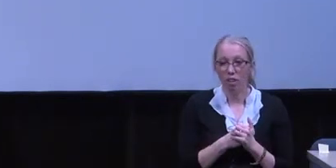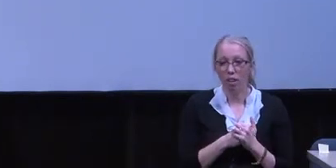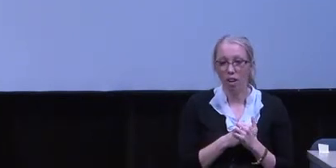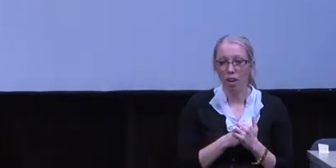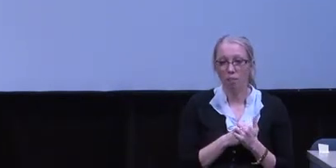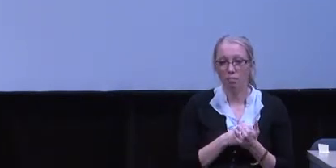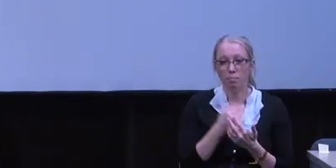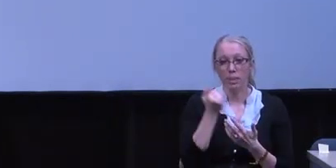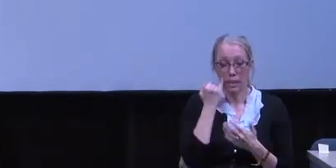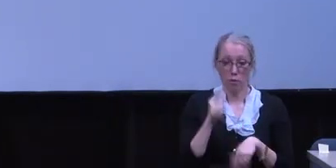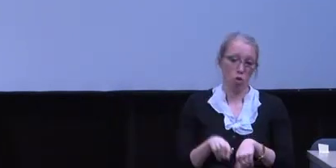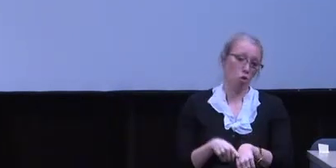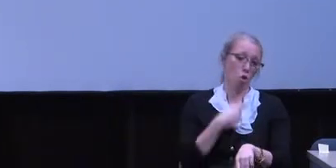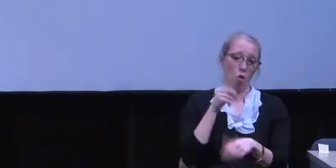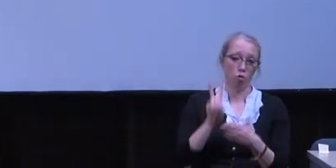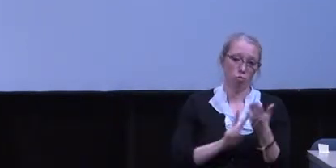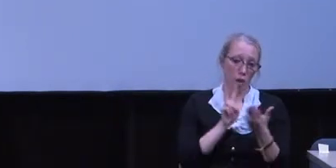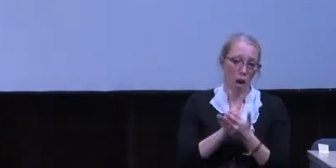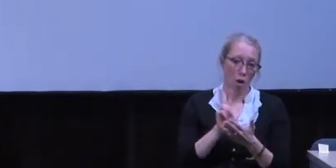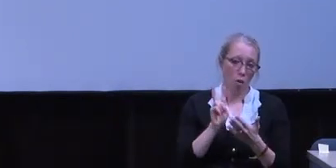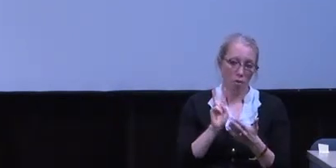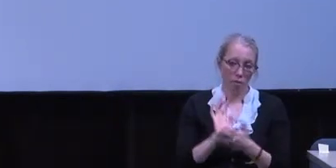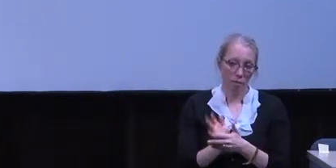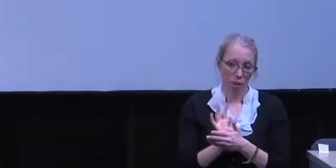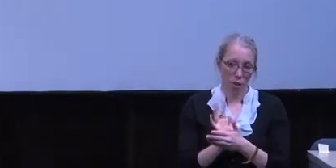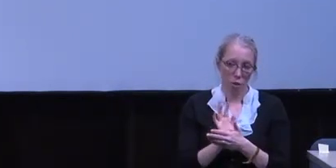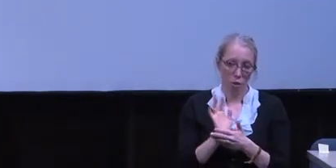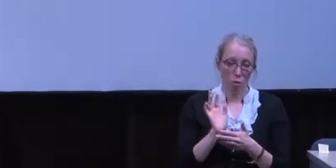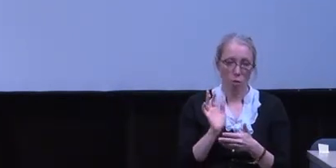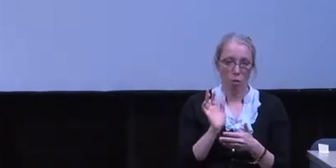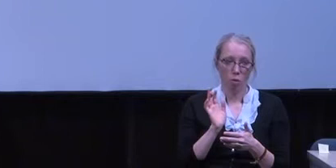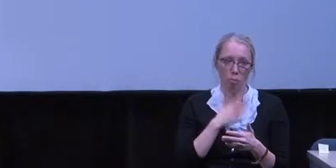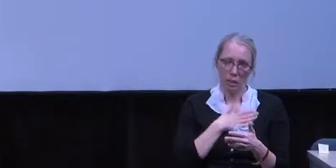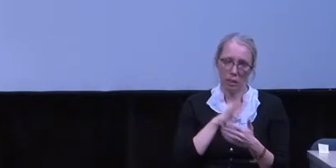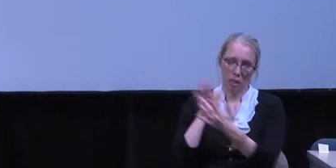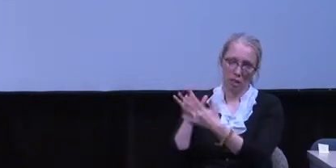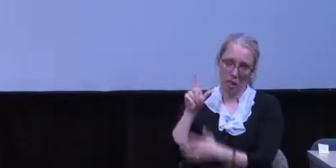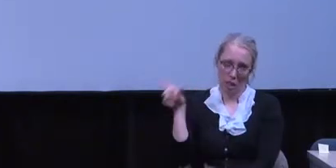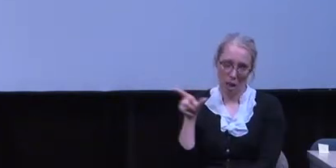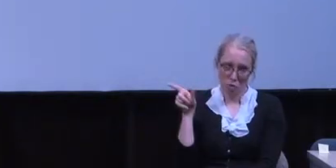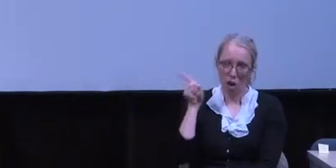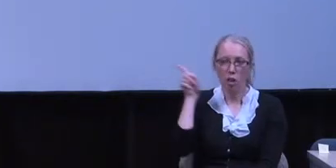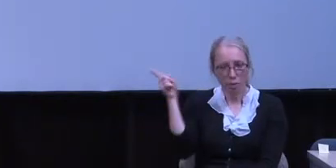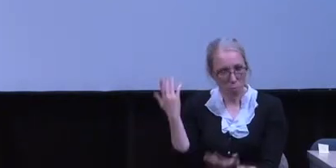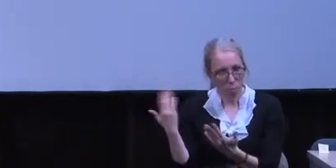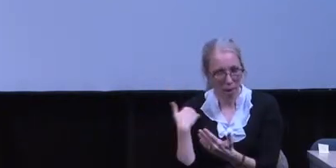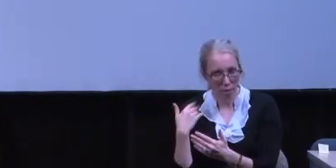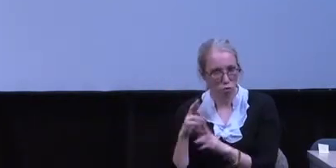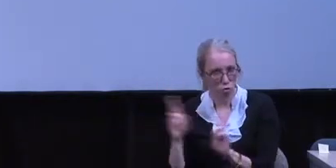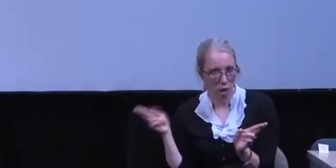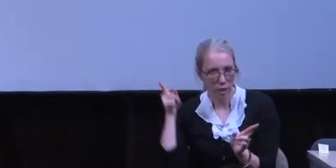If it's a feature-length film, make sure you're utilizing the library so that we can use that.